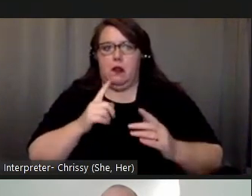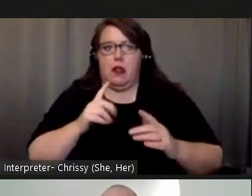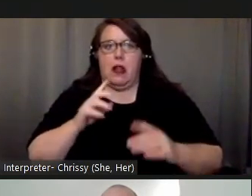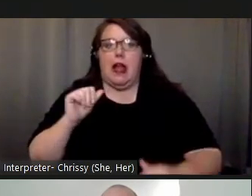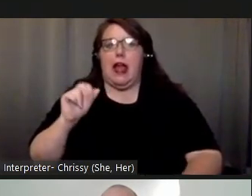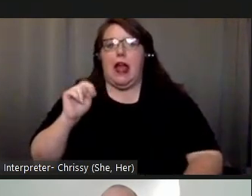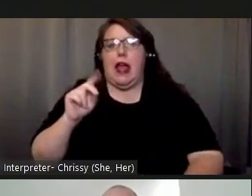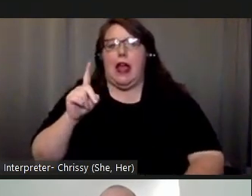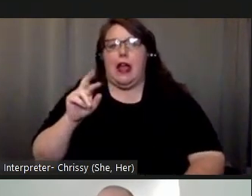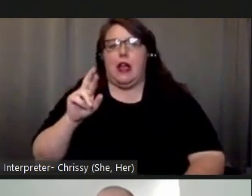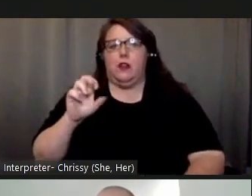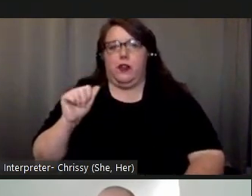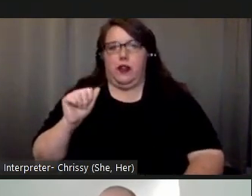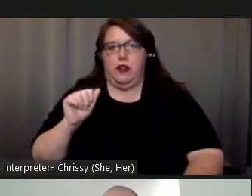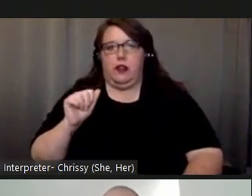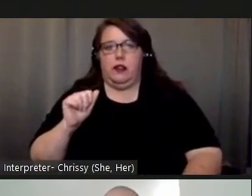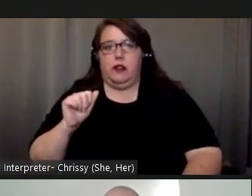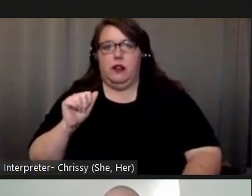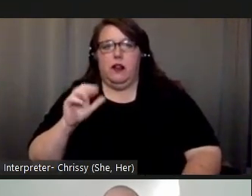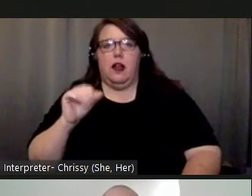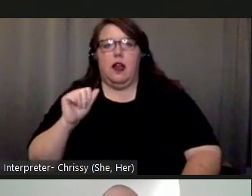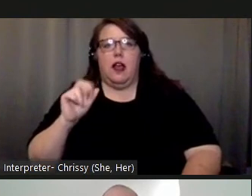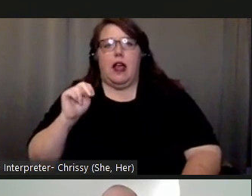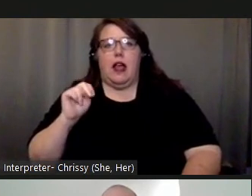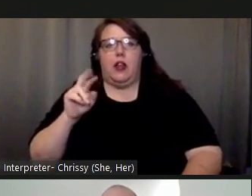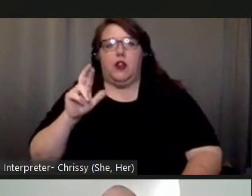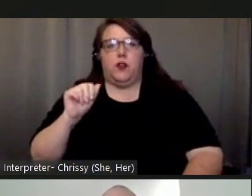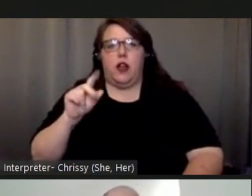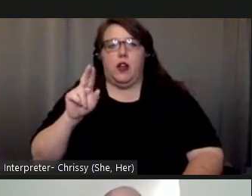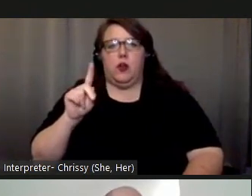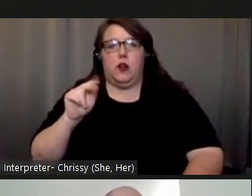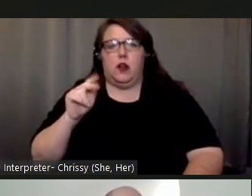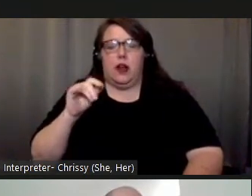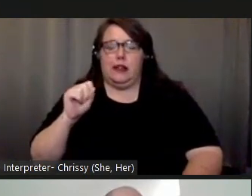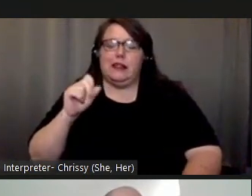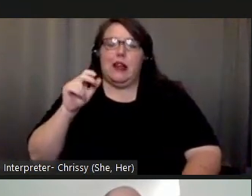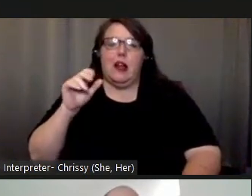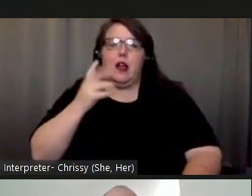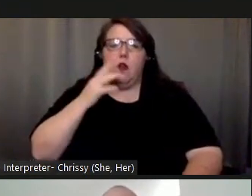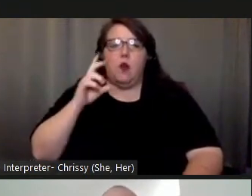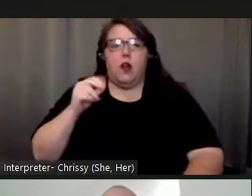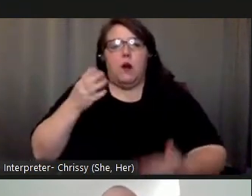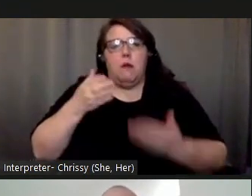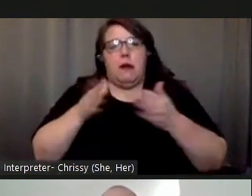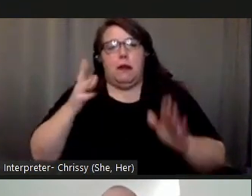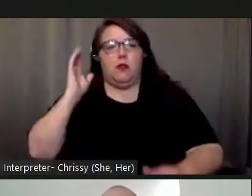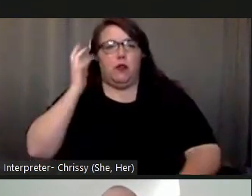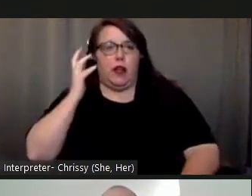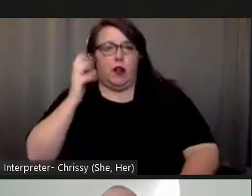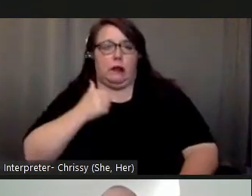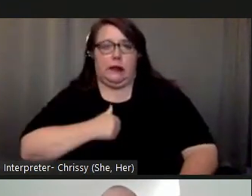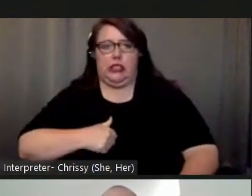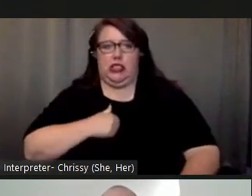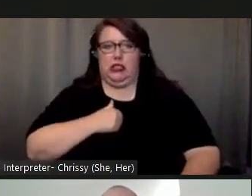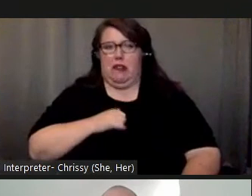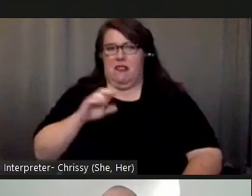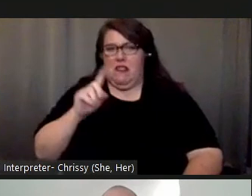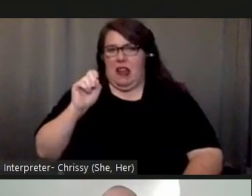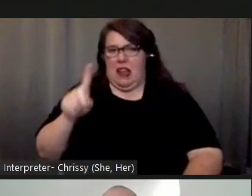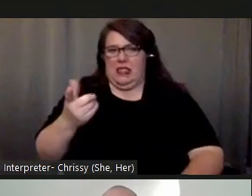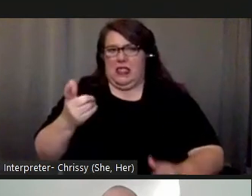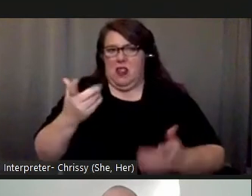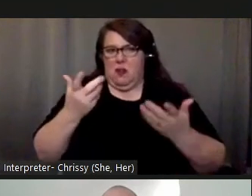Andrea, sorry about that. Oh, sorry. Andrea Dukakis, Colorado Public Radio. And I apologize if this has been asked. I had to step